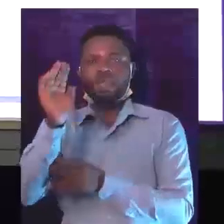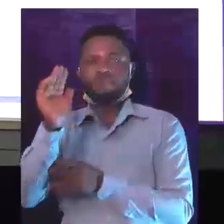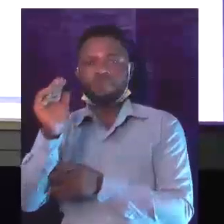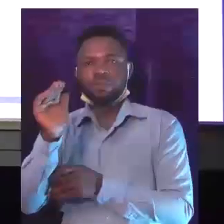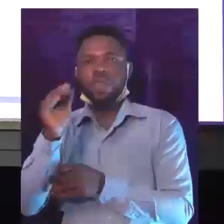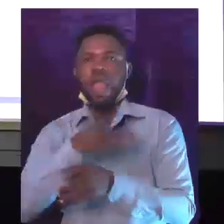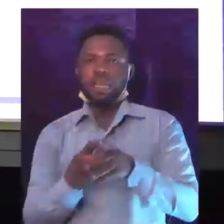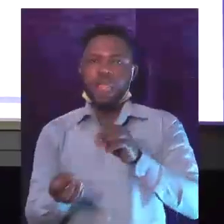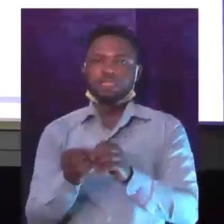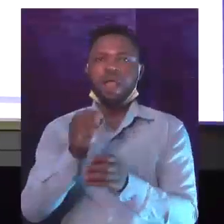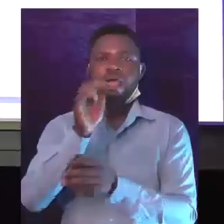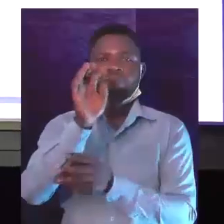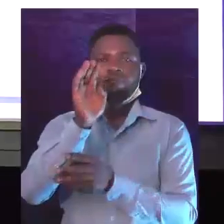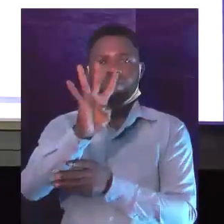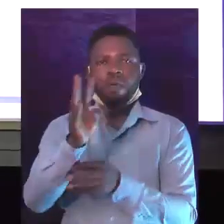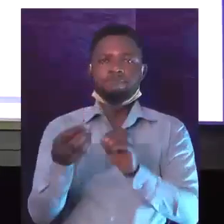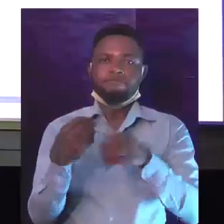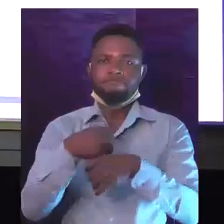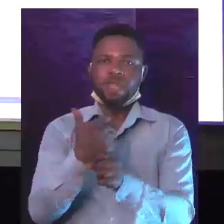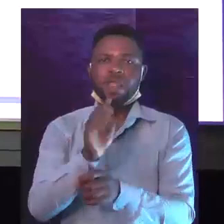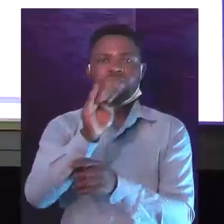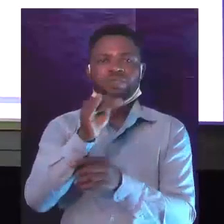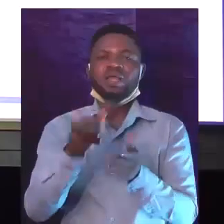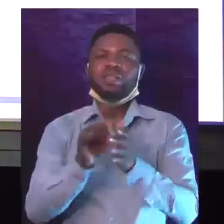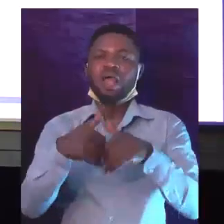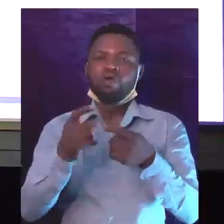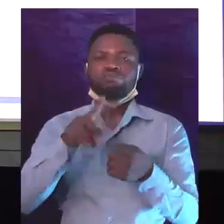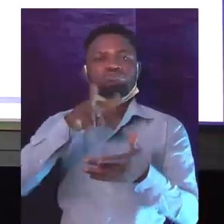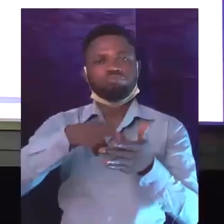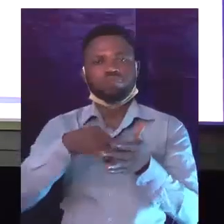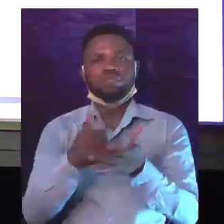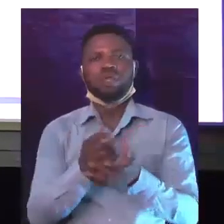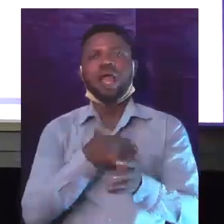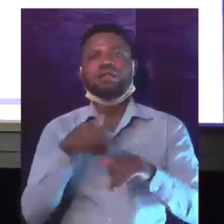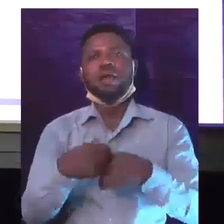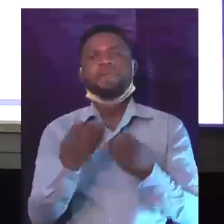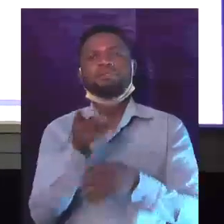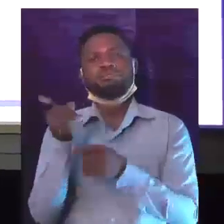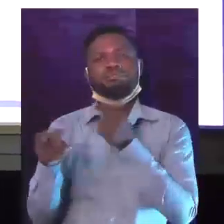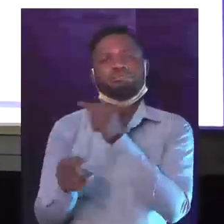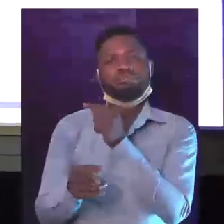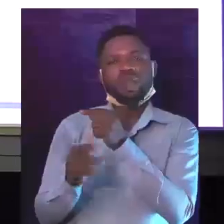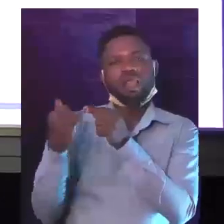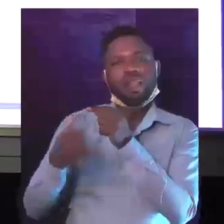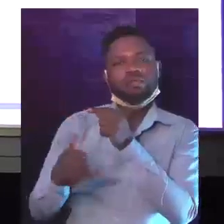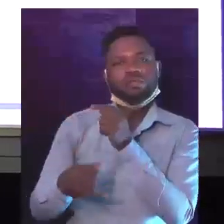then extra 4, making 14. So that's how you read your tally chart. Now this one, how many is it? Let's see, let's go.